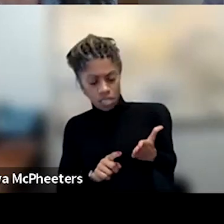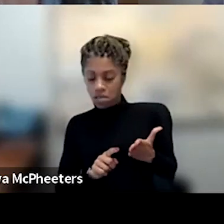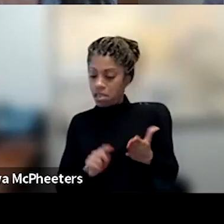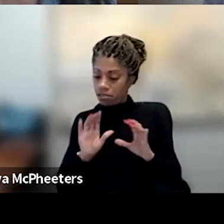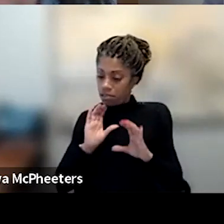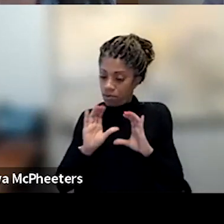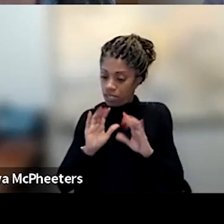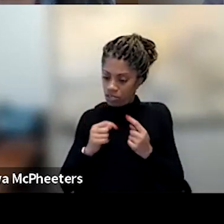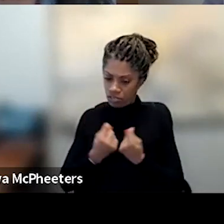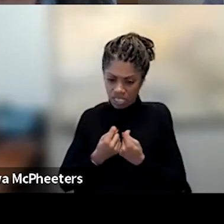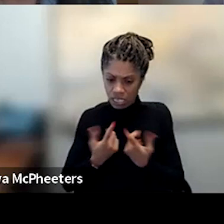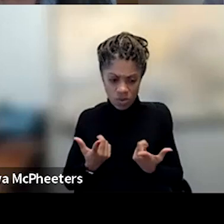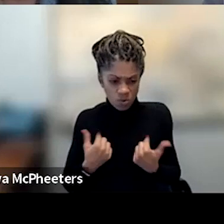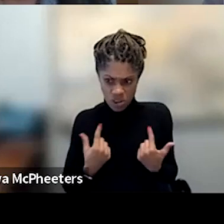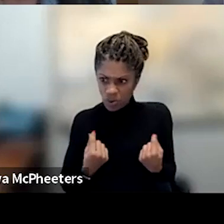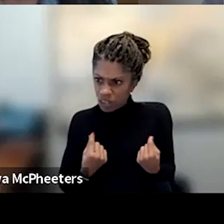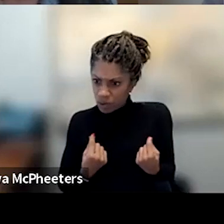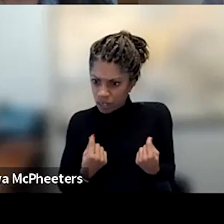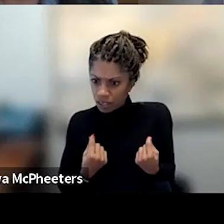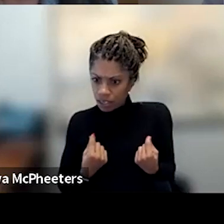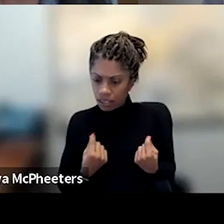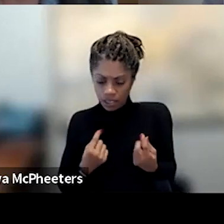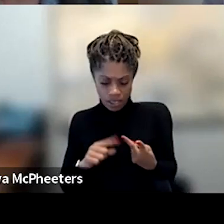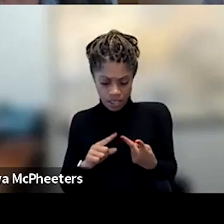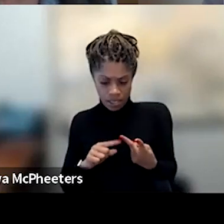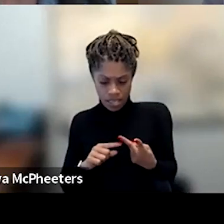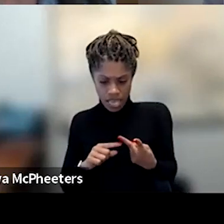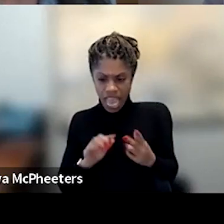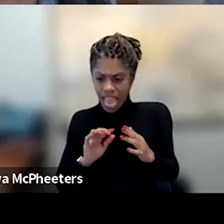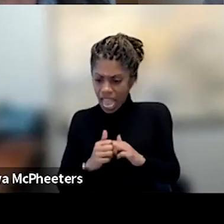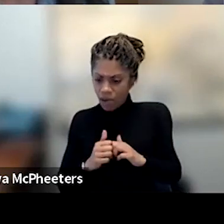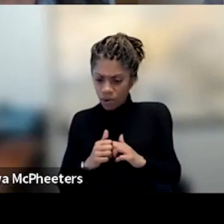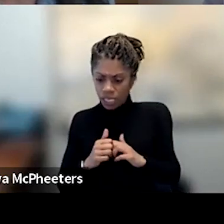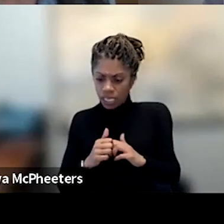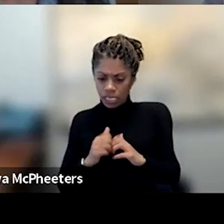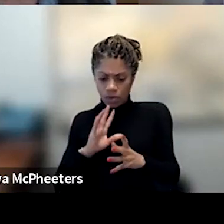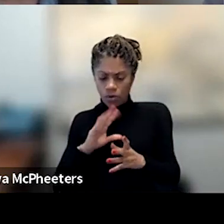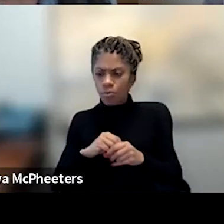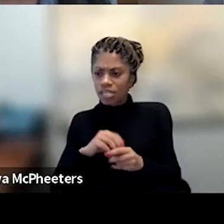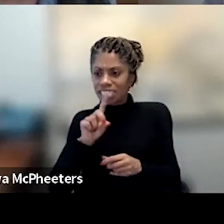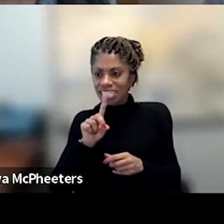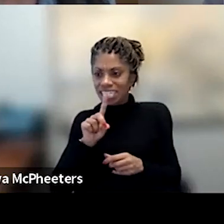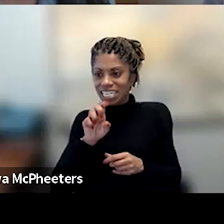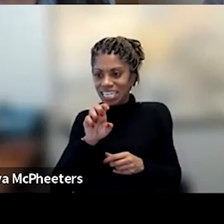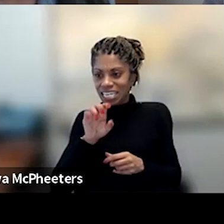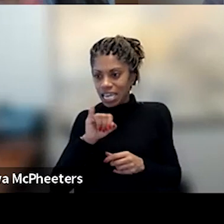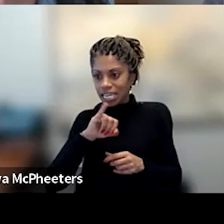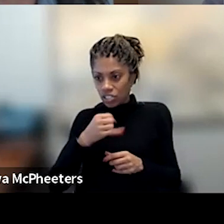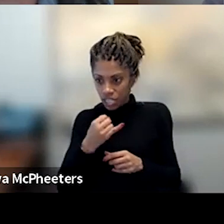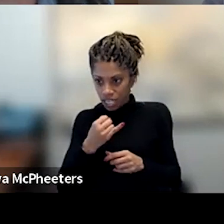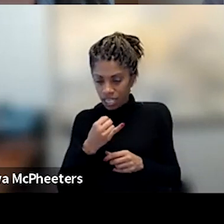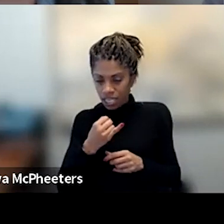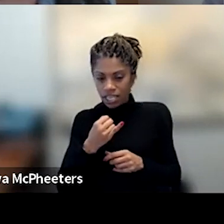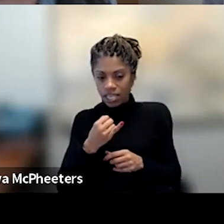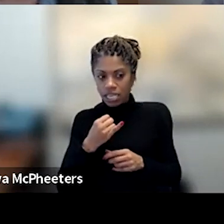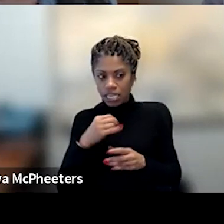team, and how we're integrating DEIJ into our comms work. So, we took your recommendations and we